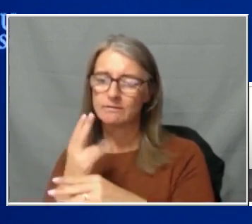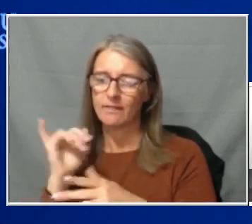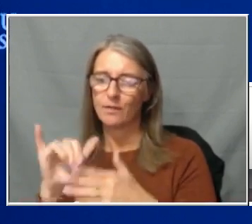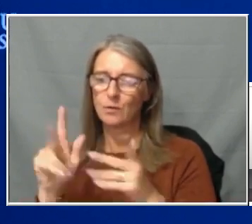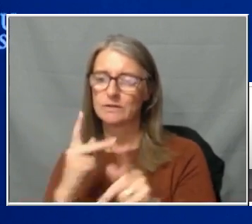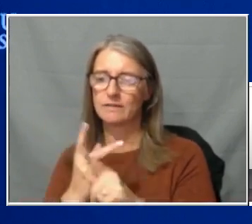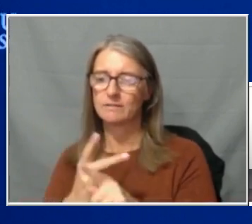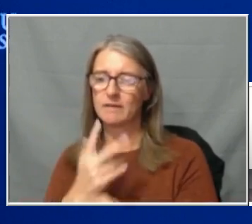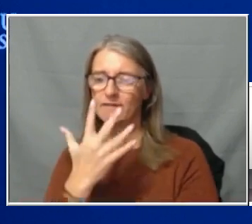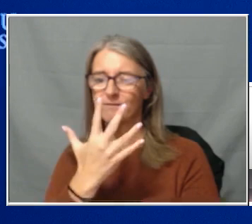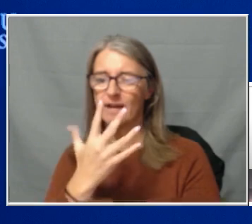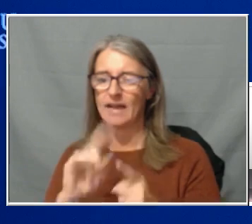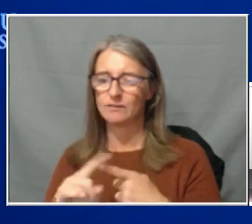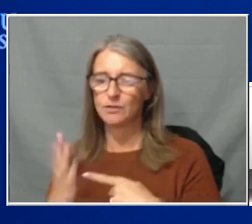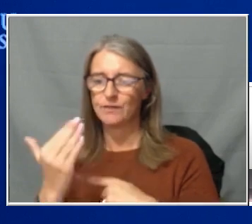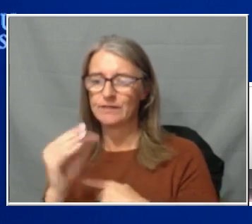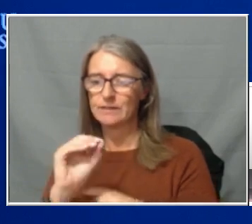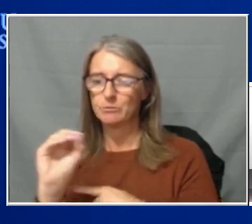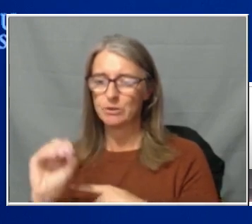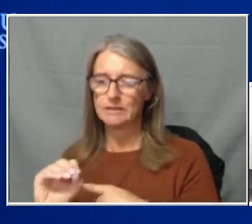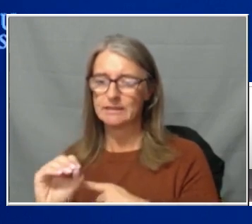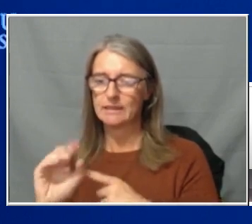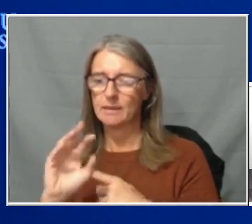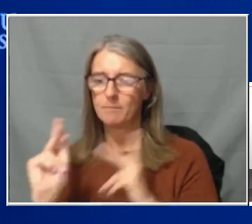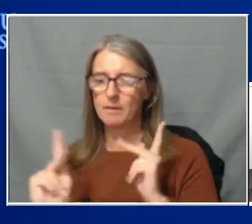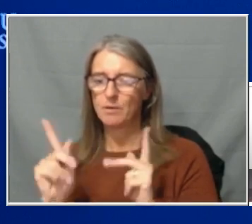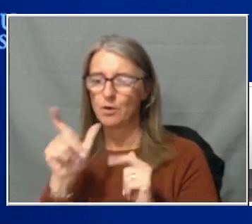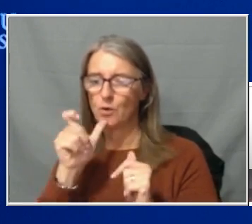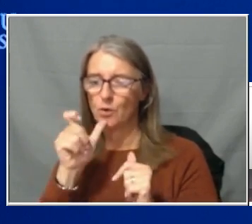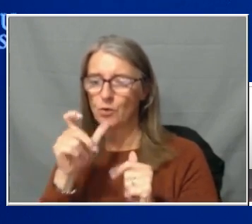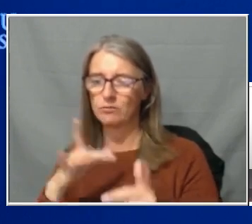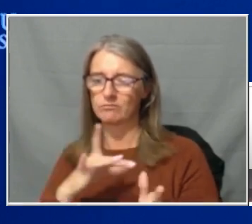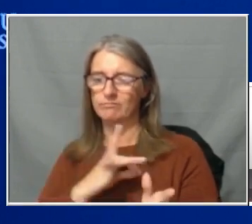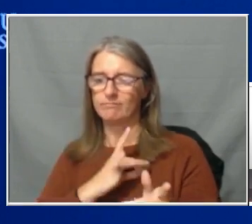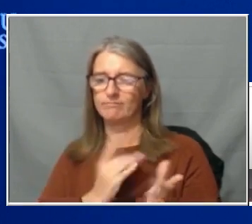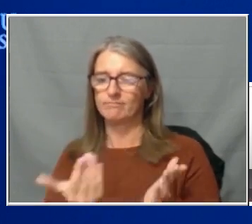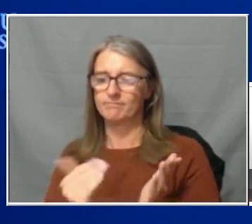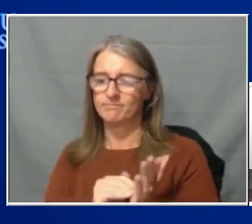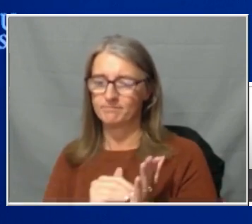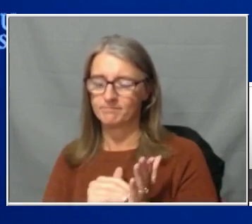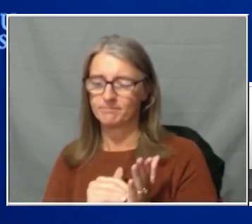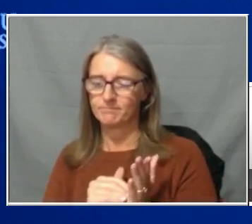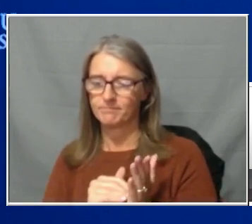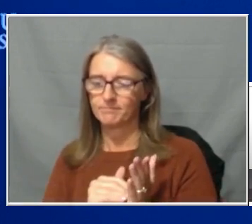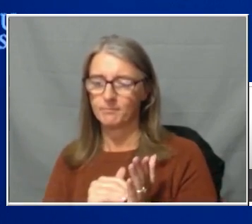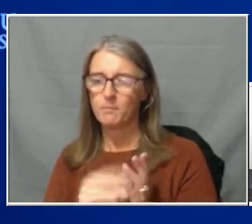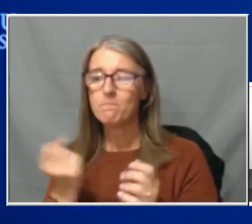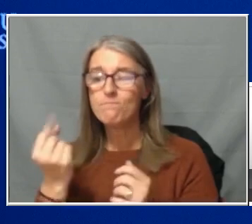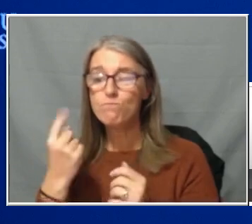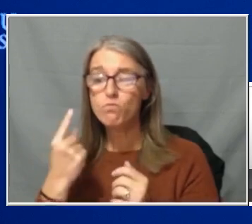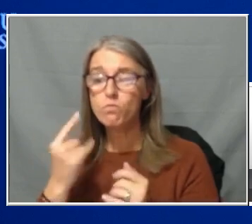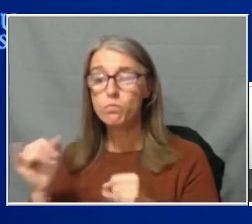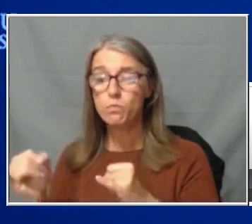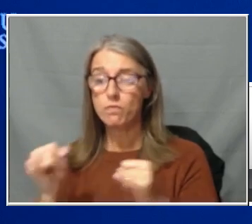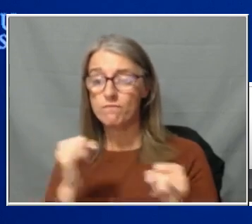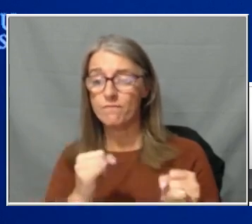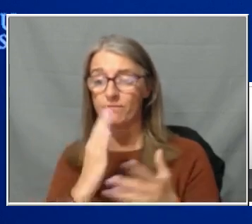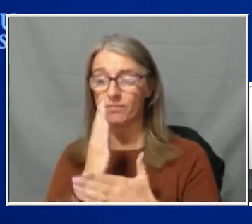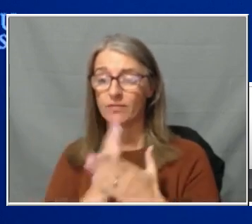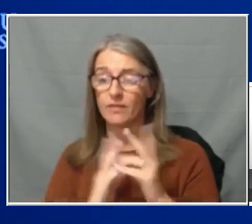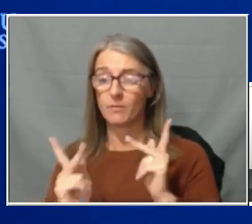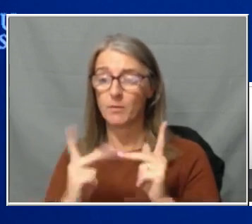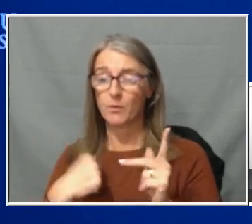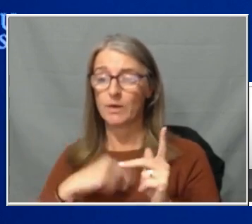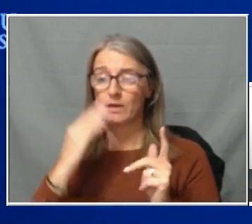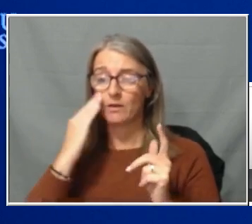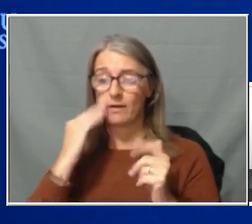around 5 to 15% of people, or a reinfection rate. But I think you also have to understand that individually, some people that we know maybe